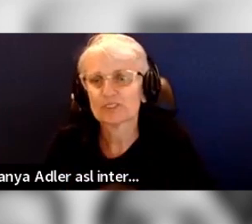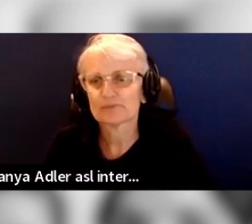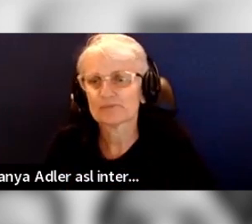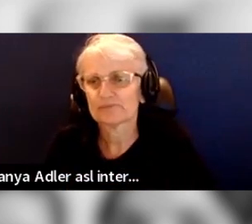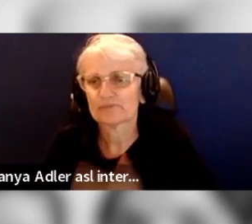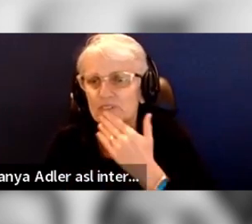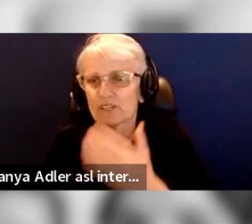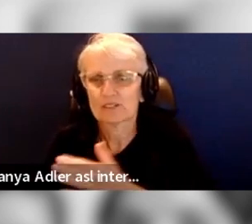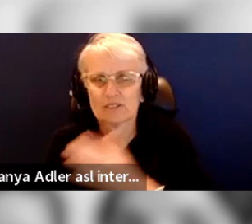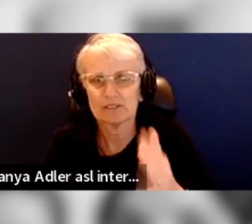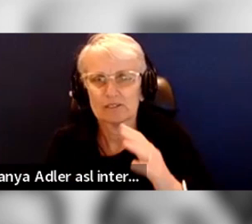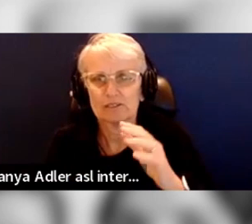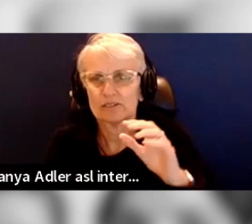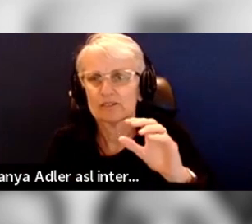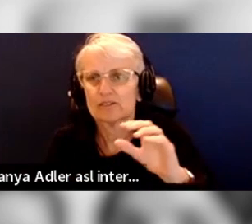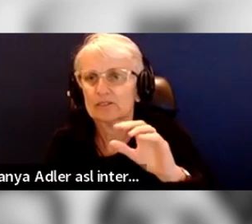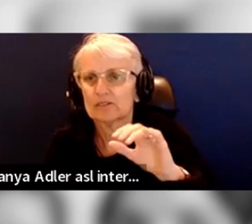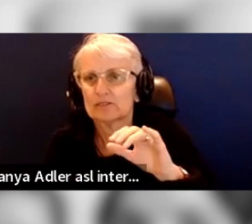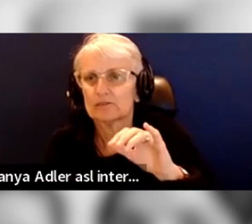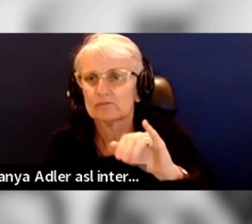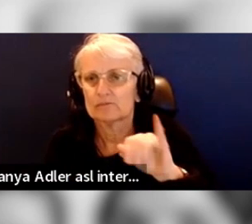Great, thank you. Next, we'll go to Joel. Feel free to unmute yourself.